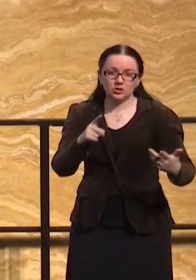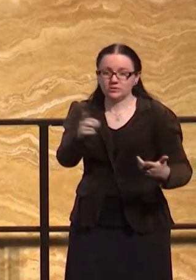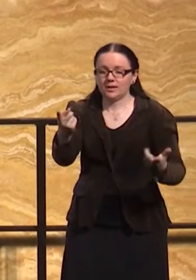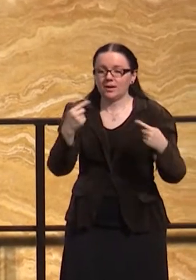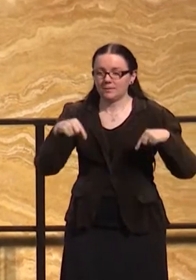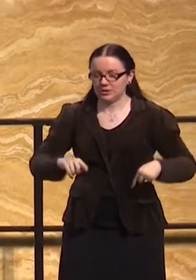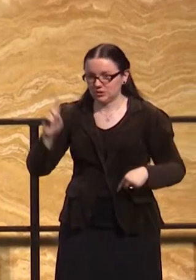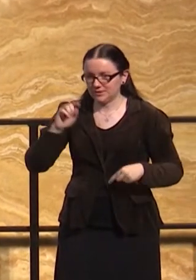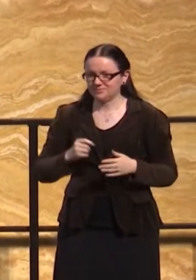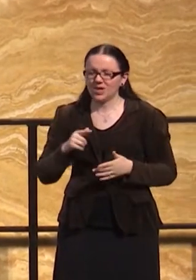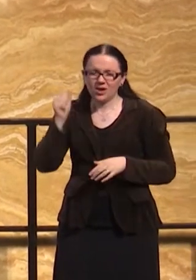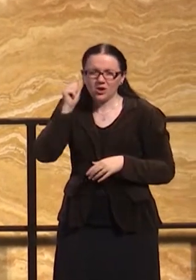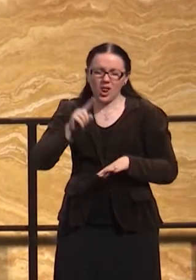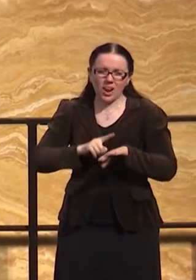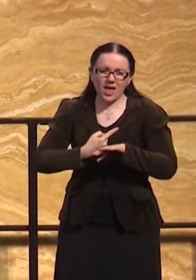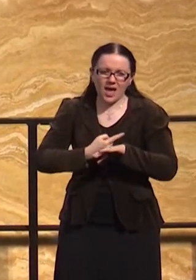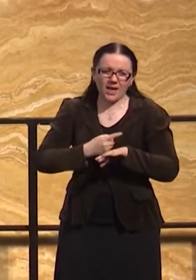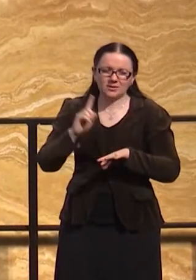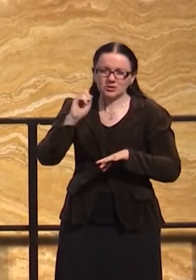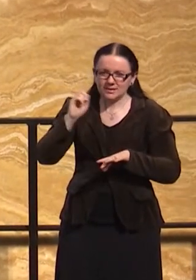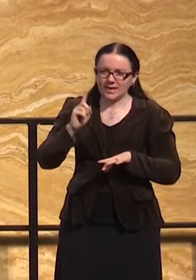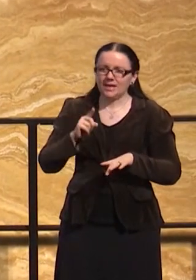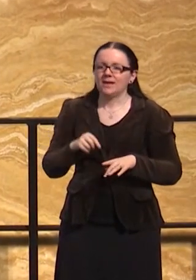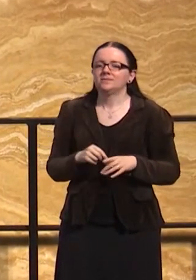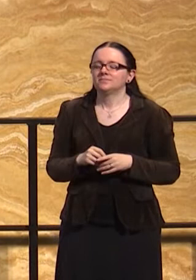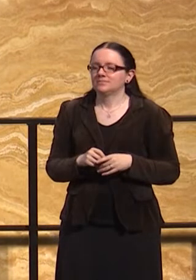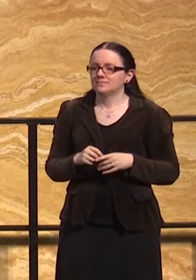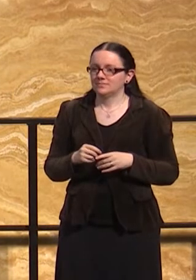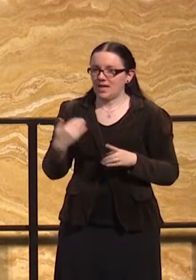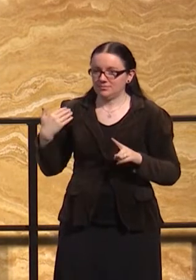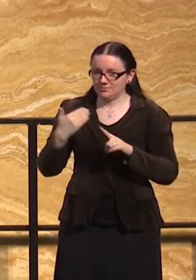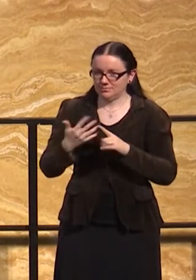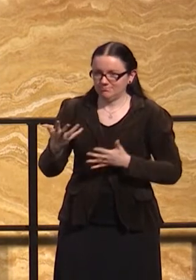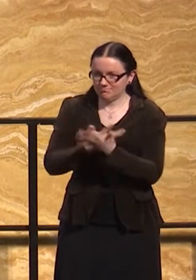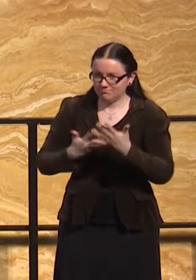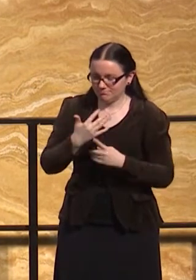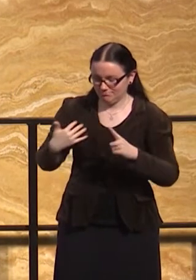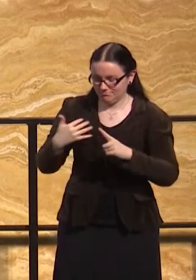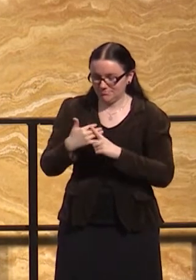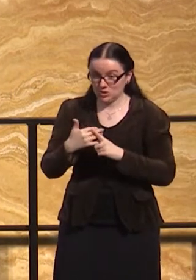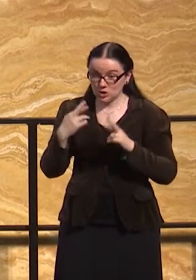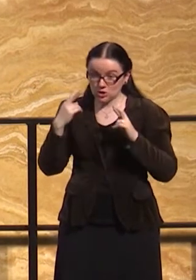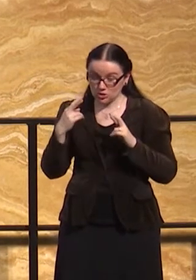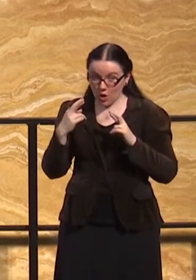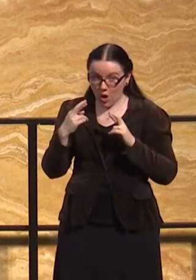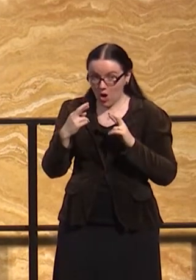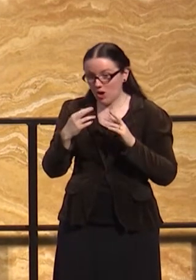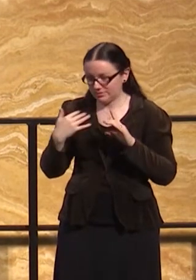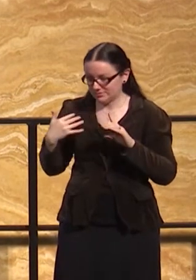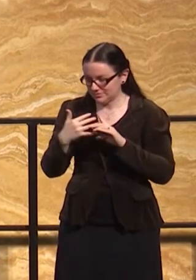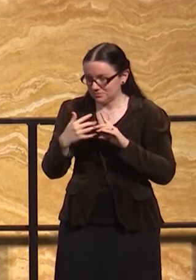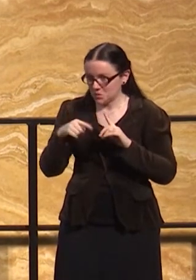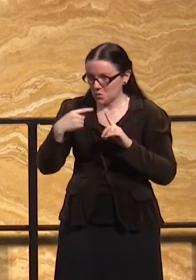this afternoon. We know it's late in the day and you've had a few conversations already. I hope we'll live up to the record that's been set